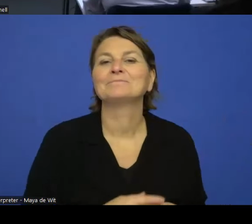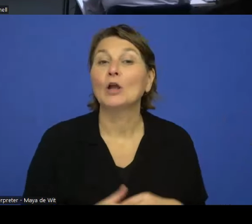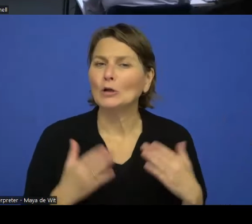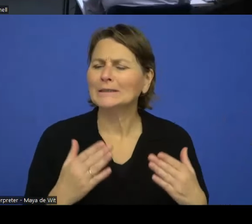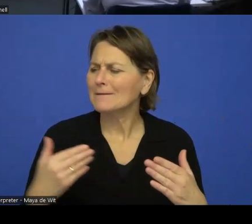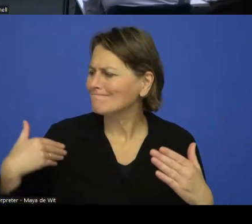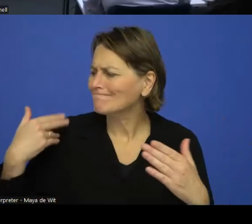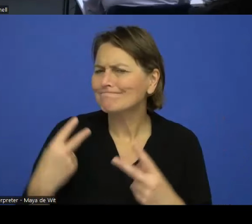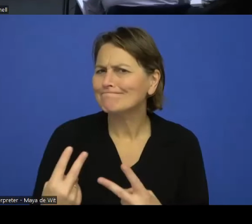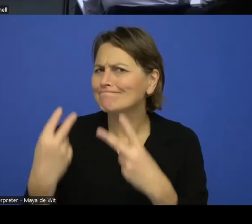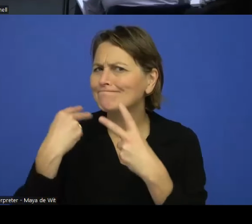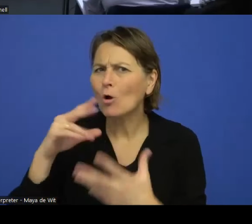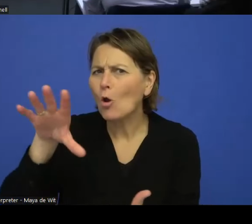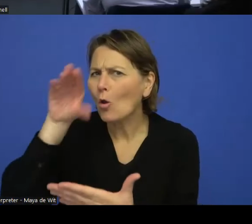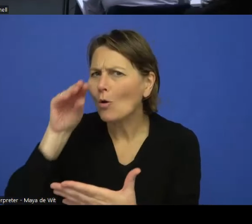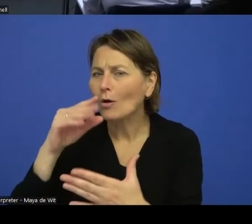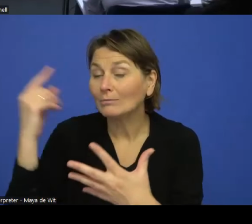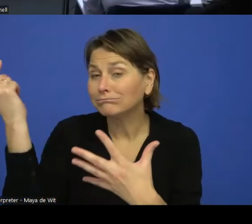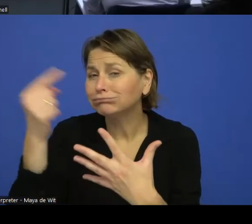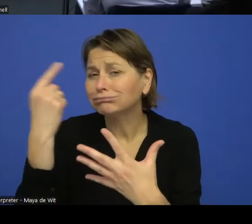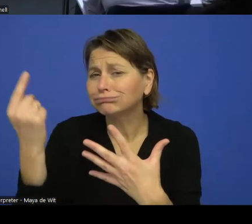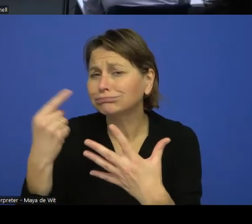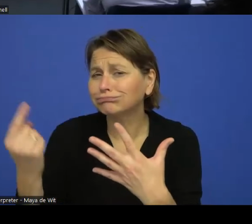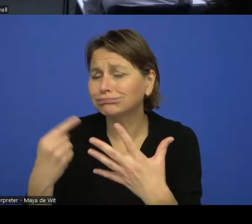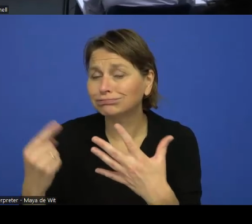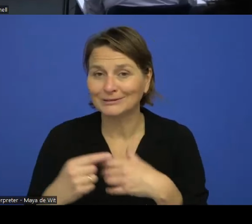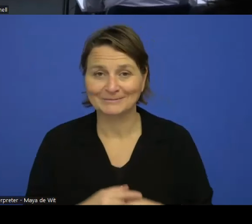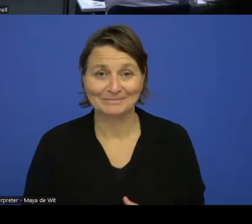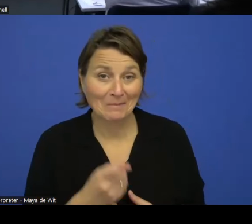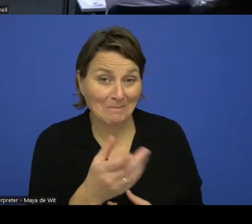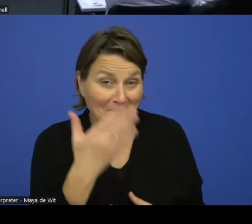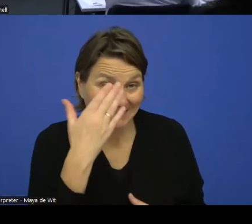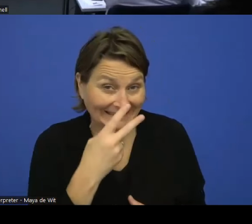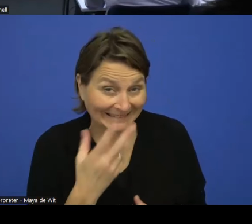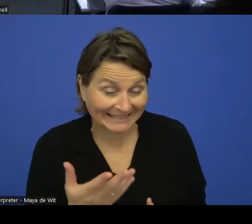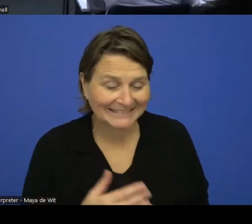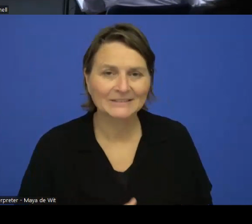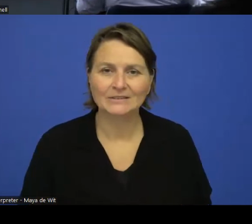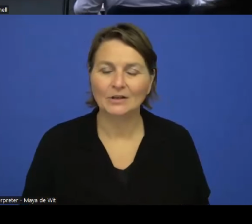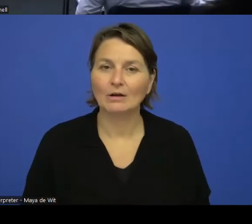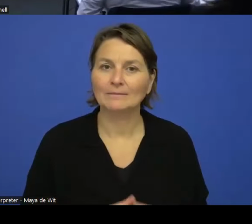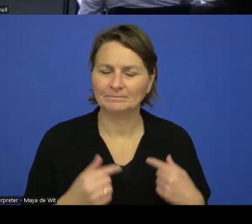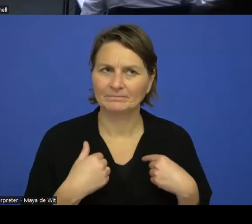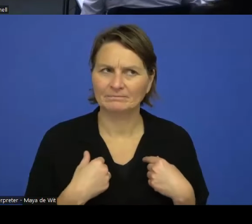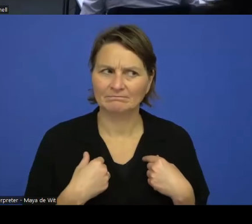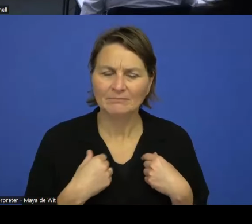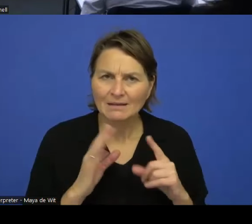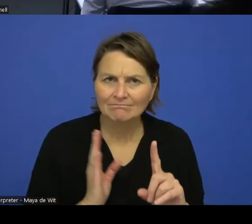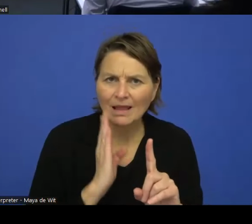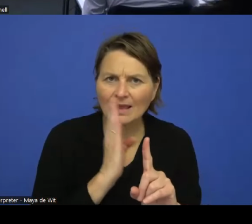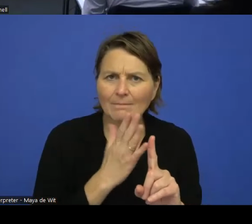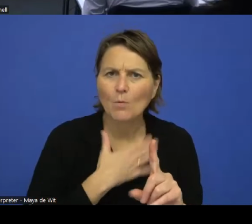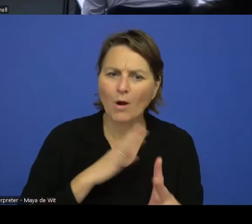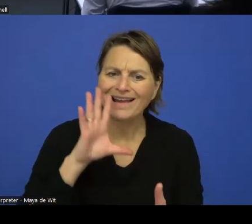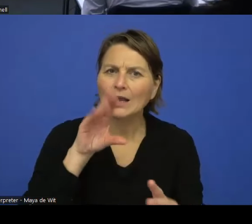think one of the things that we notice is that it's really complex trying to be inclusive. As Femke